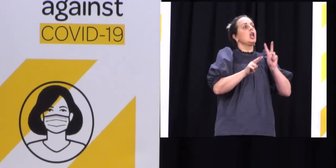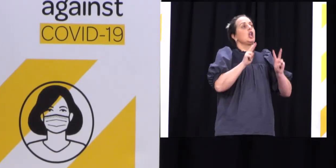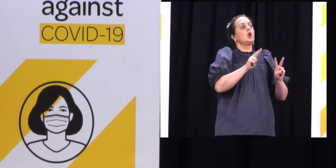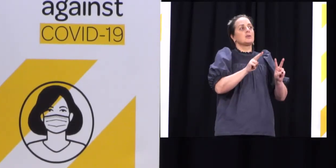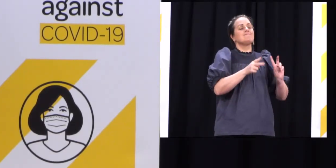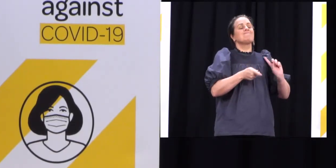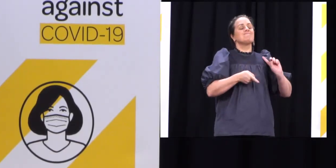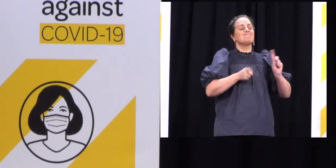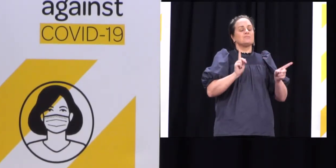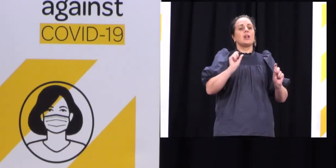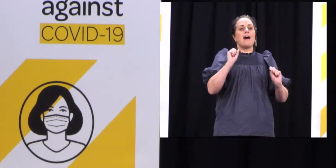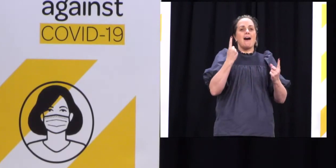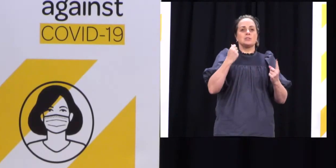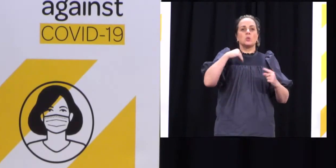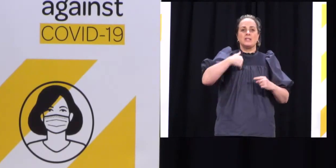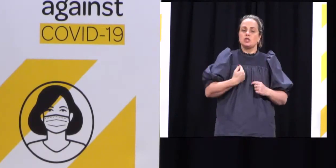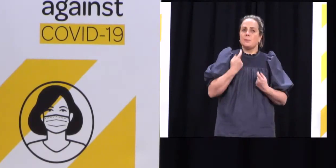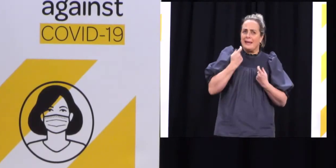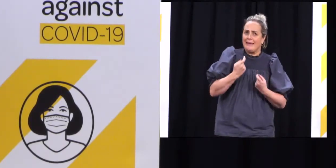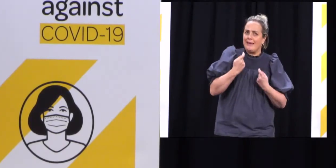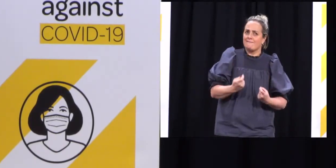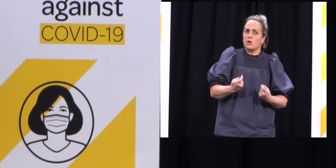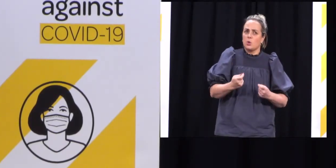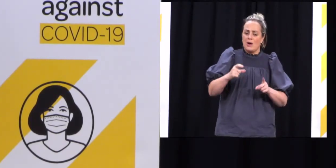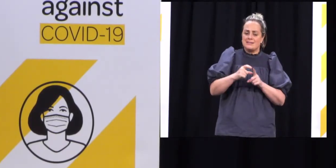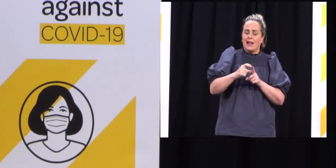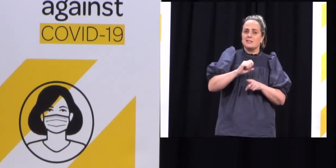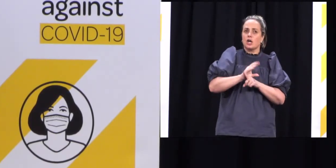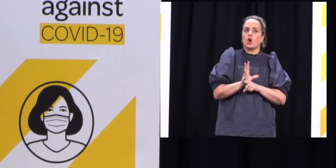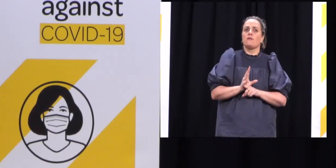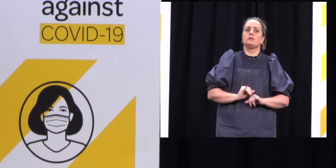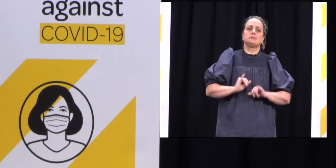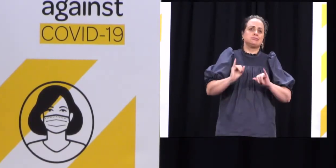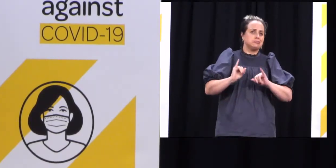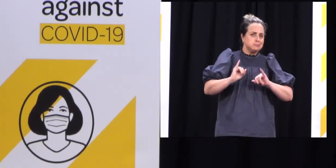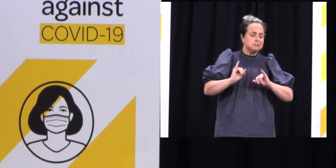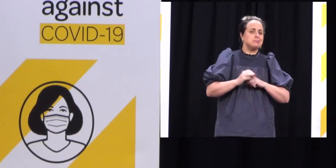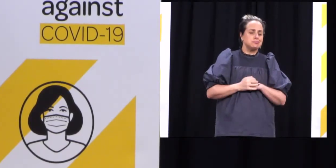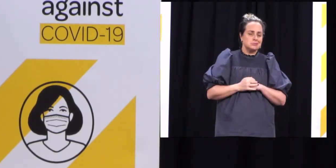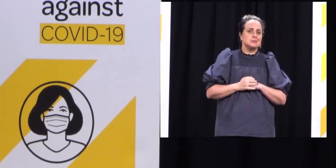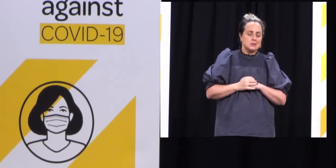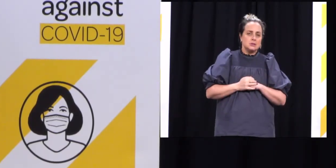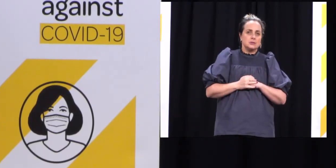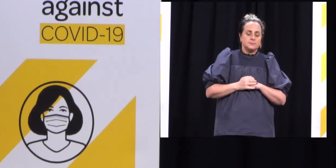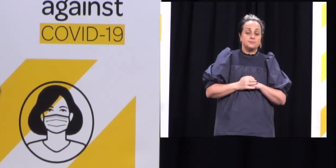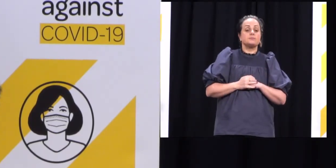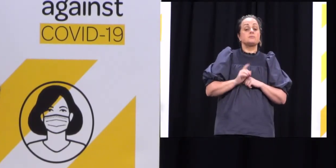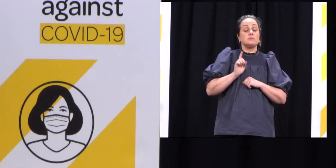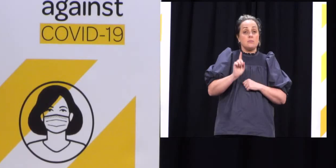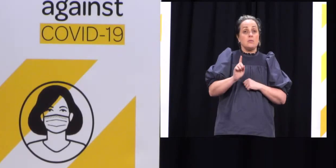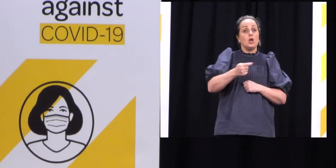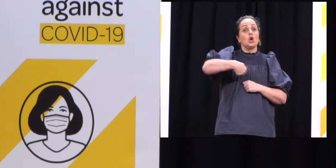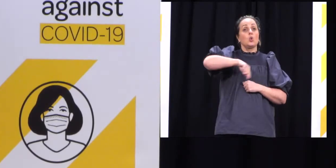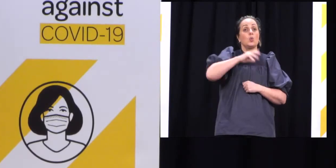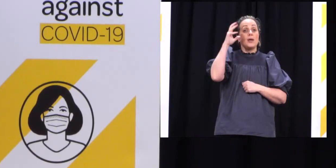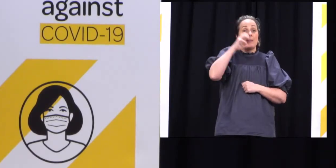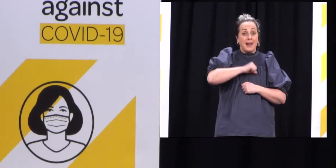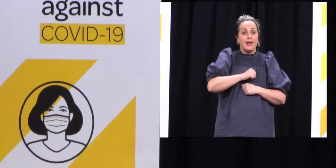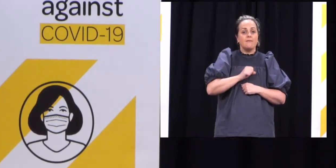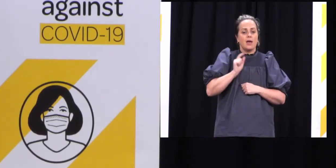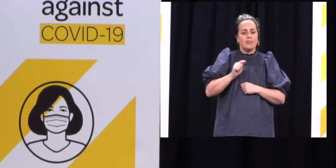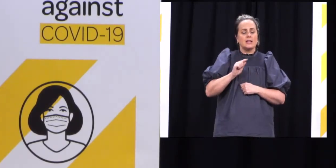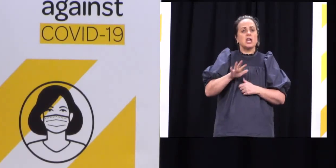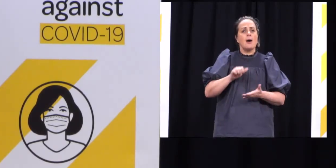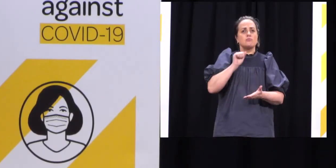it is to be cautious with this variant of COVID-19. Having said that, we do believe that that is an